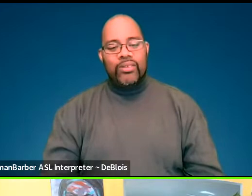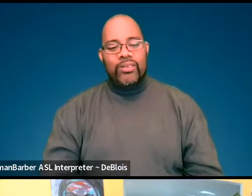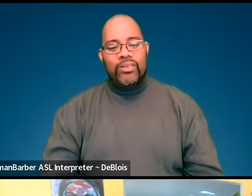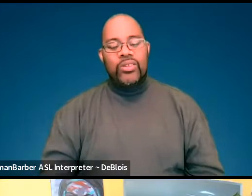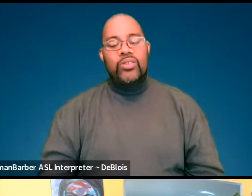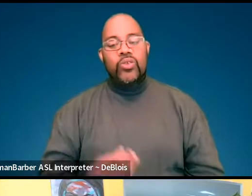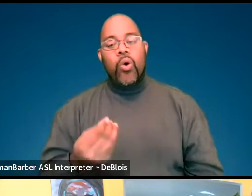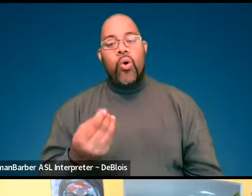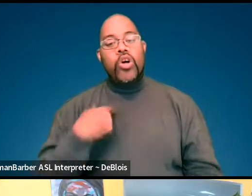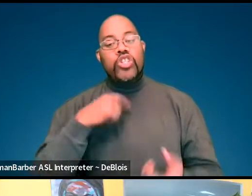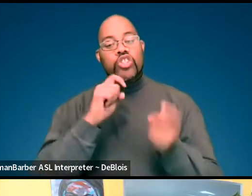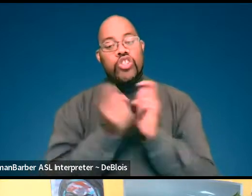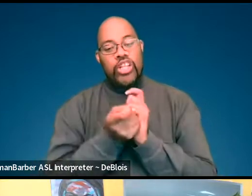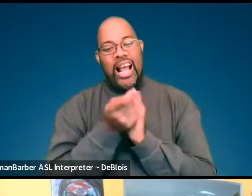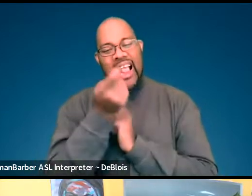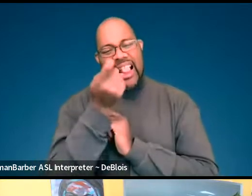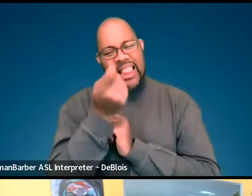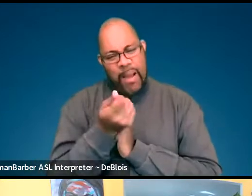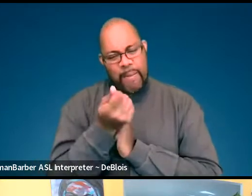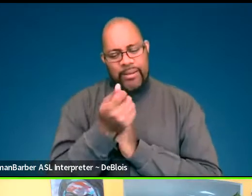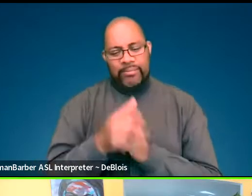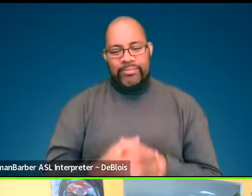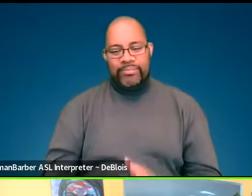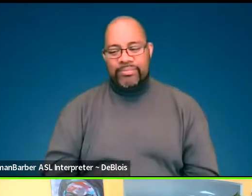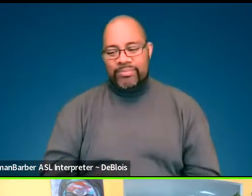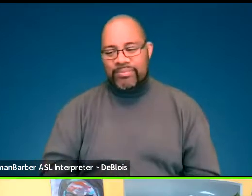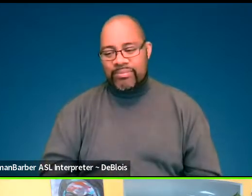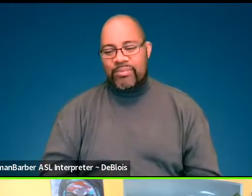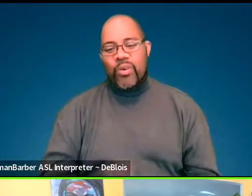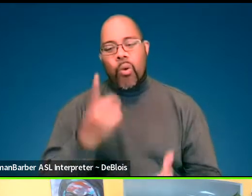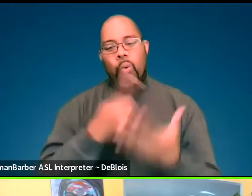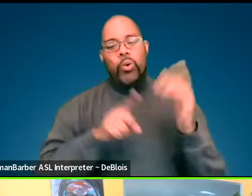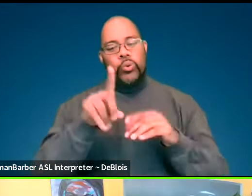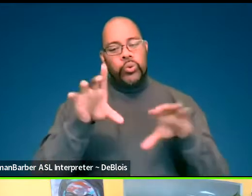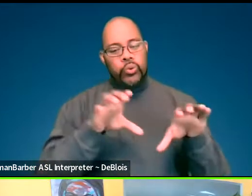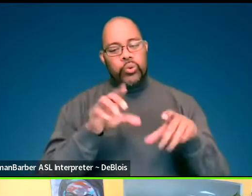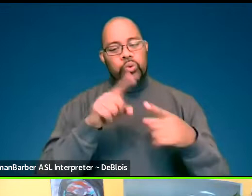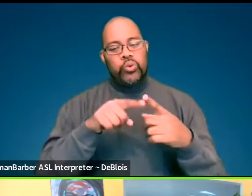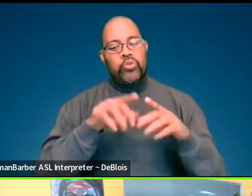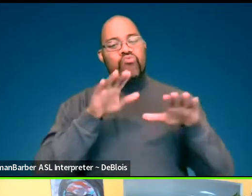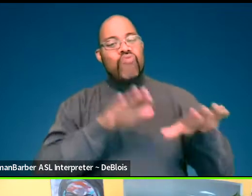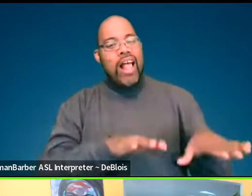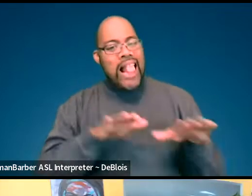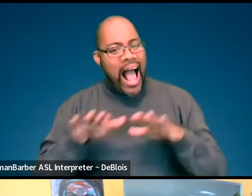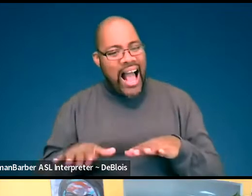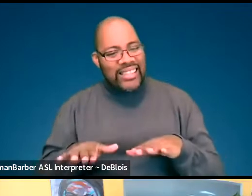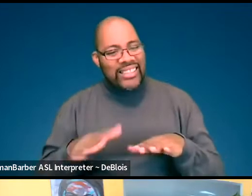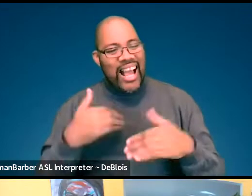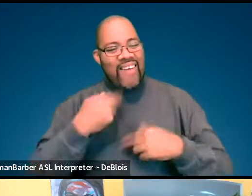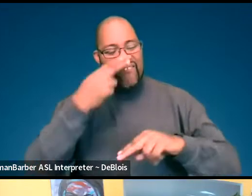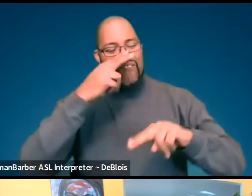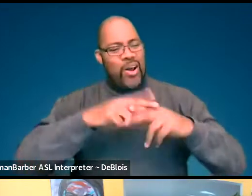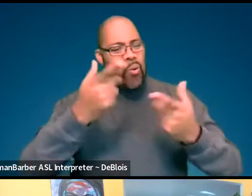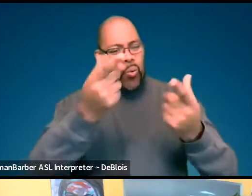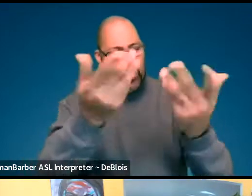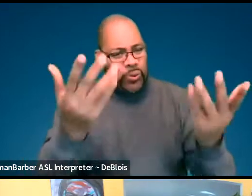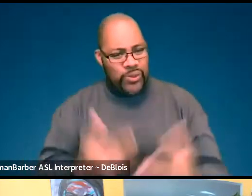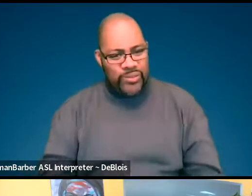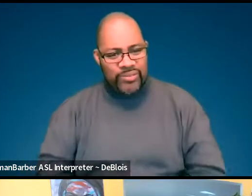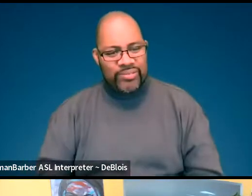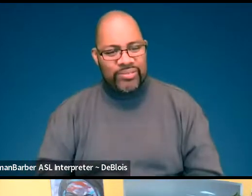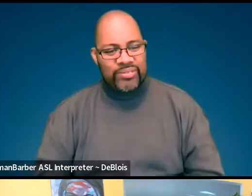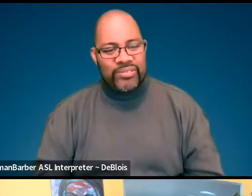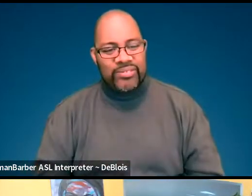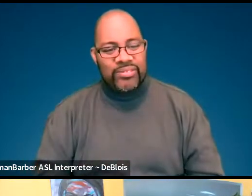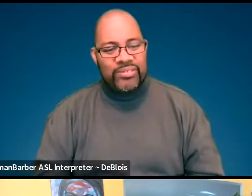So let's change it a little bit. What do you do to relax and have fun?